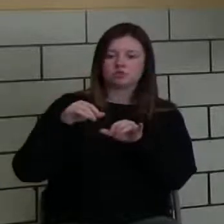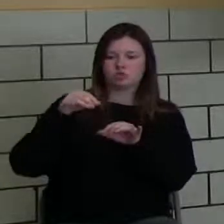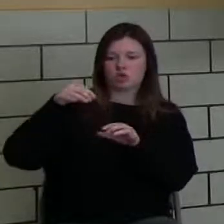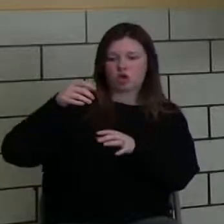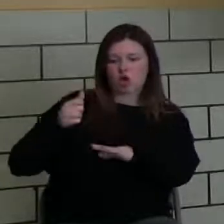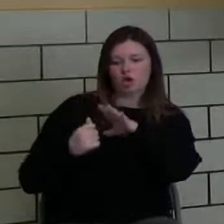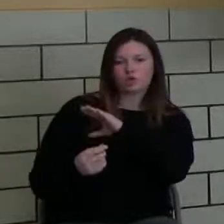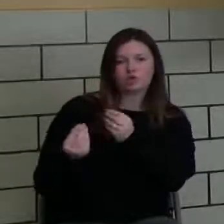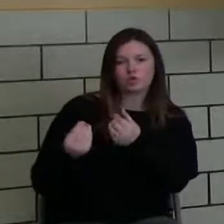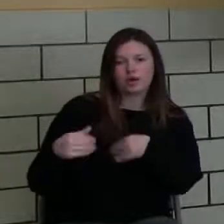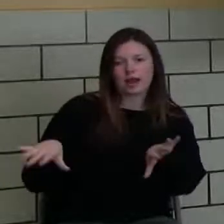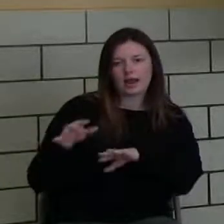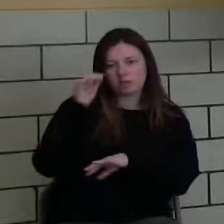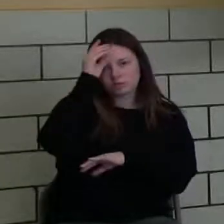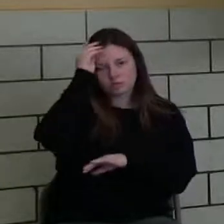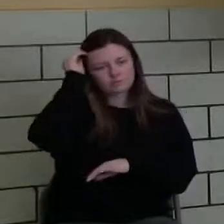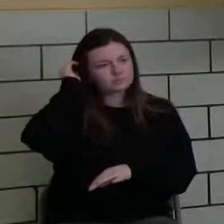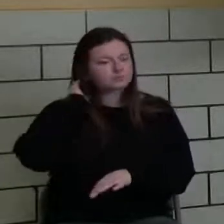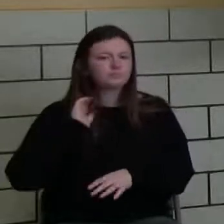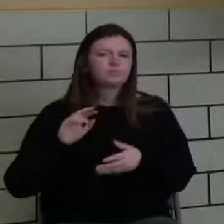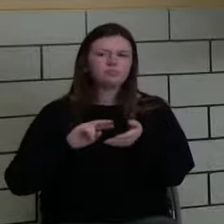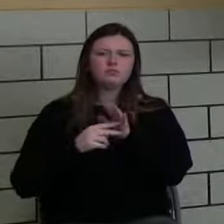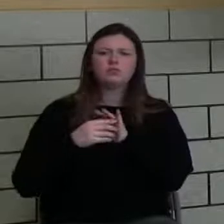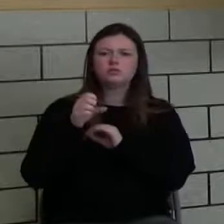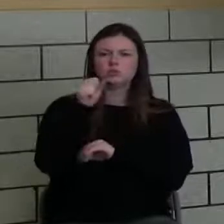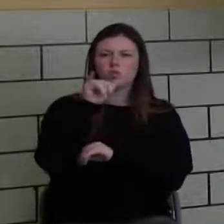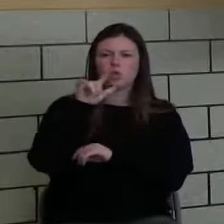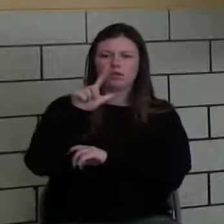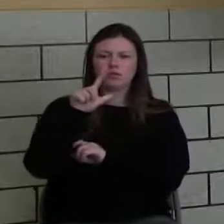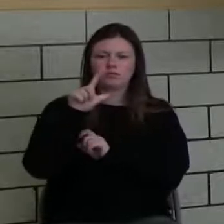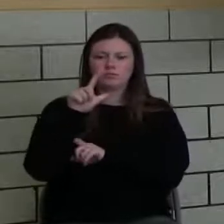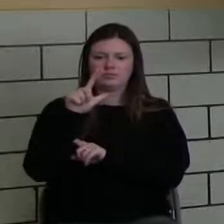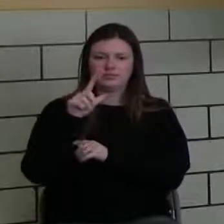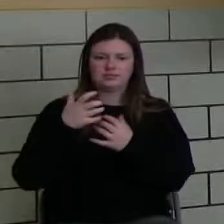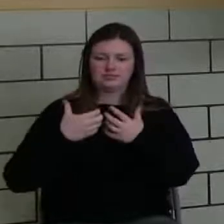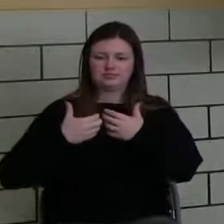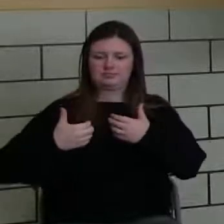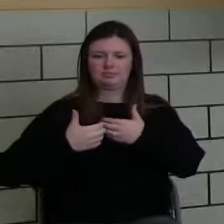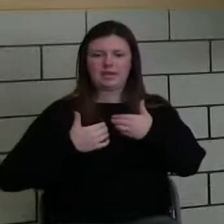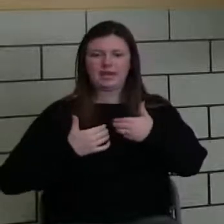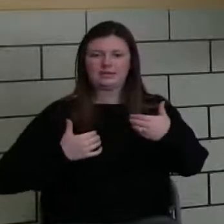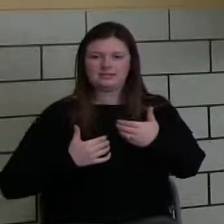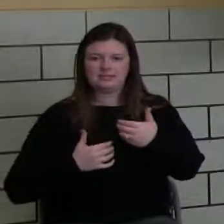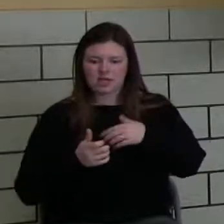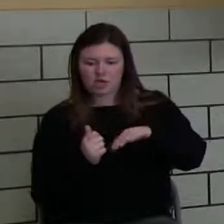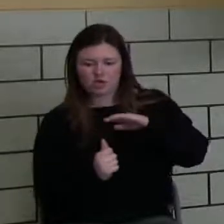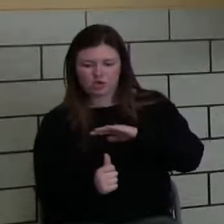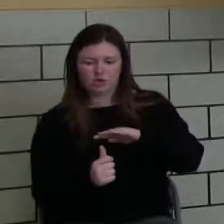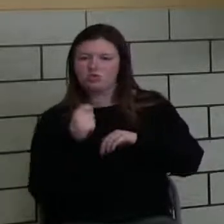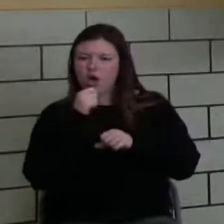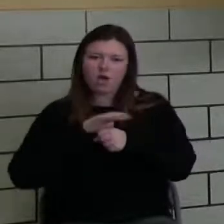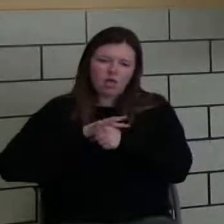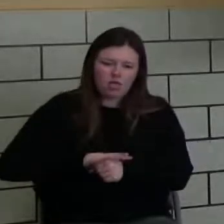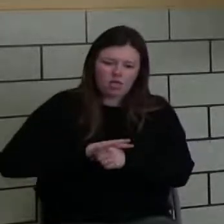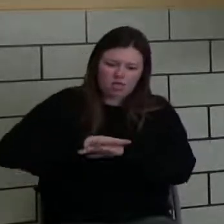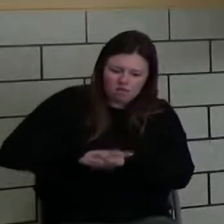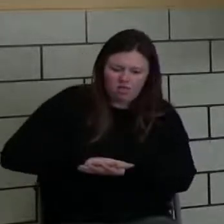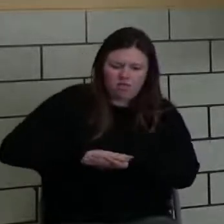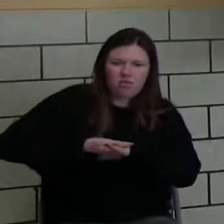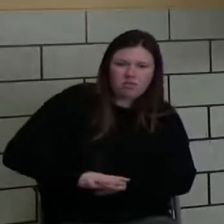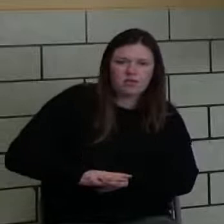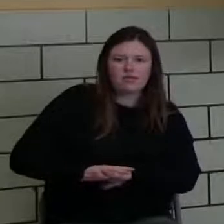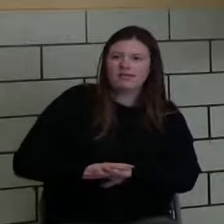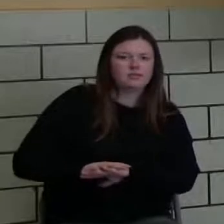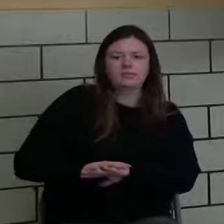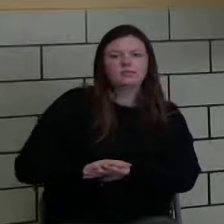that keep soil space for those roots to grow and live in, and so they don't get impacted over time and die,